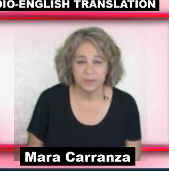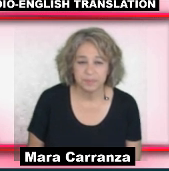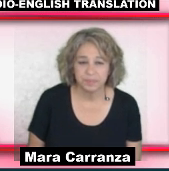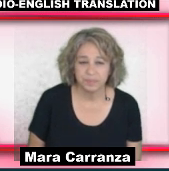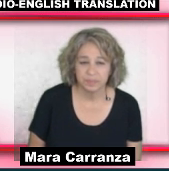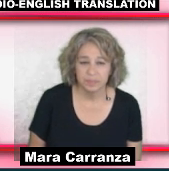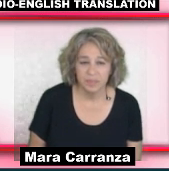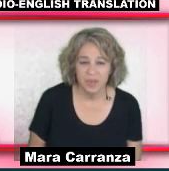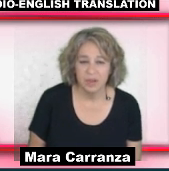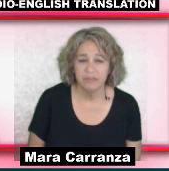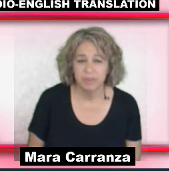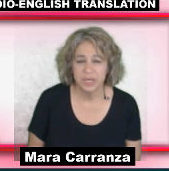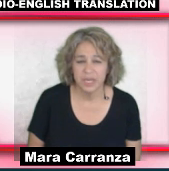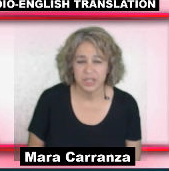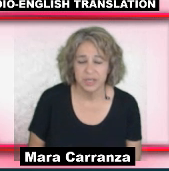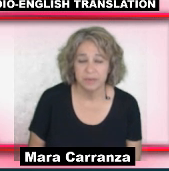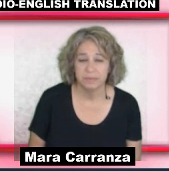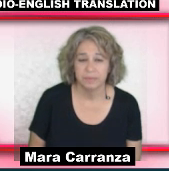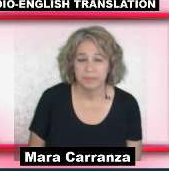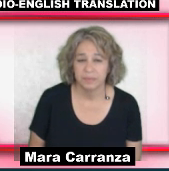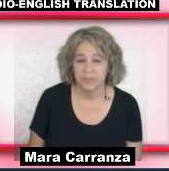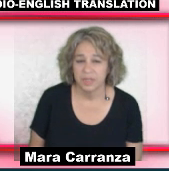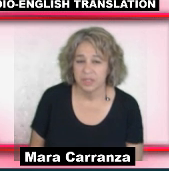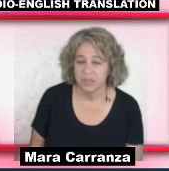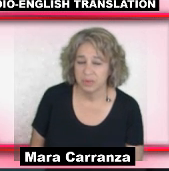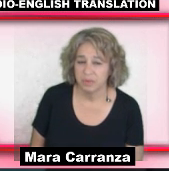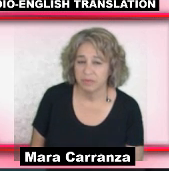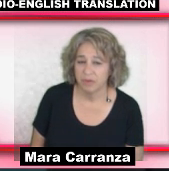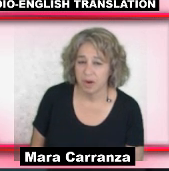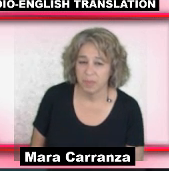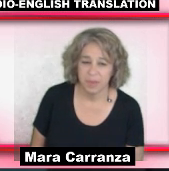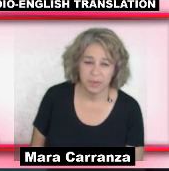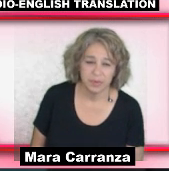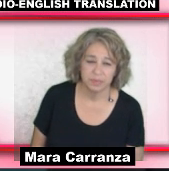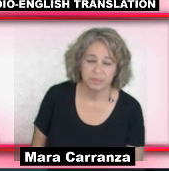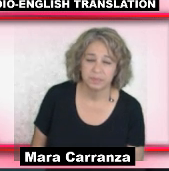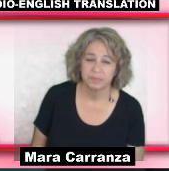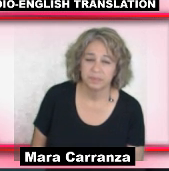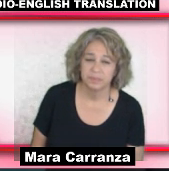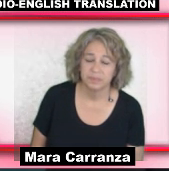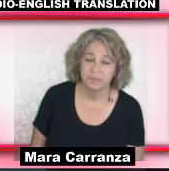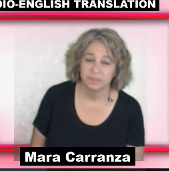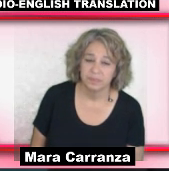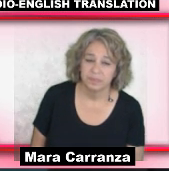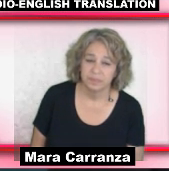mechanisms de protección. Of protection to for our people